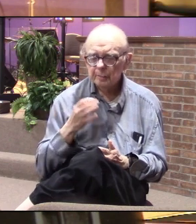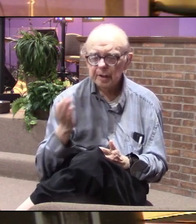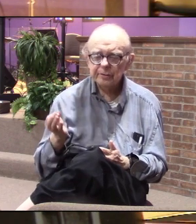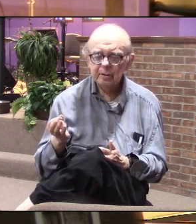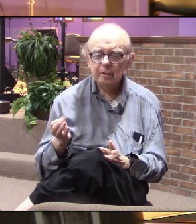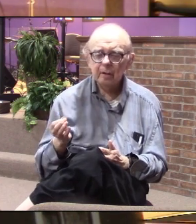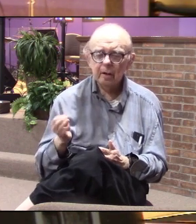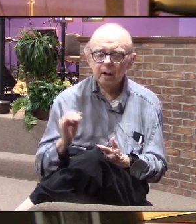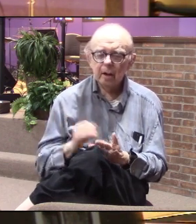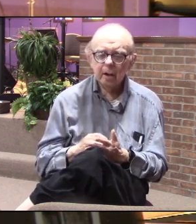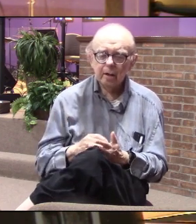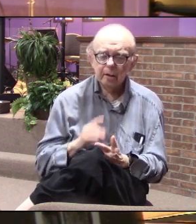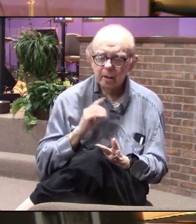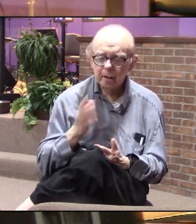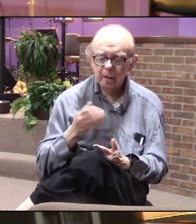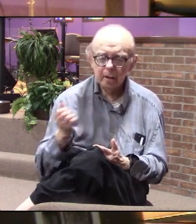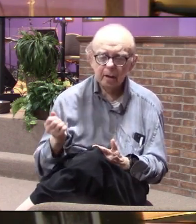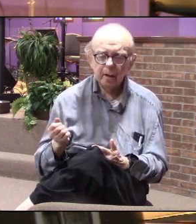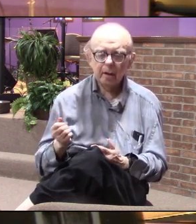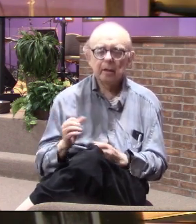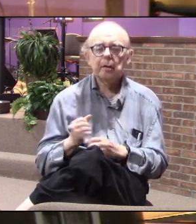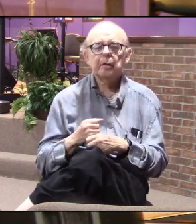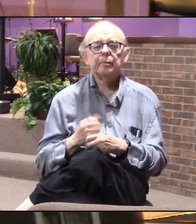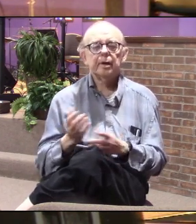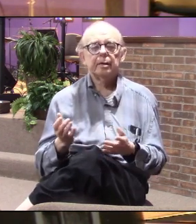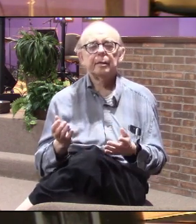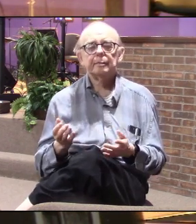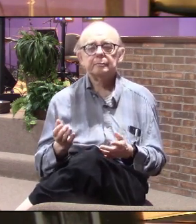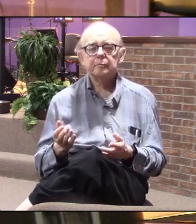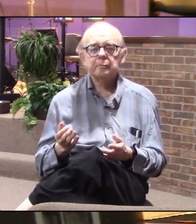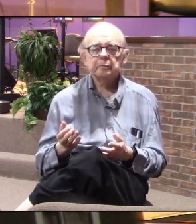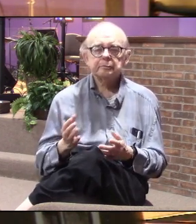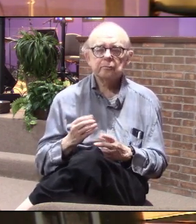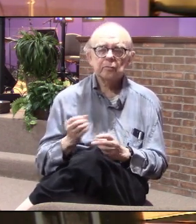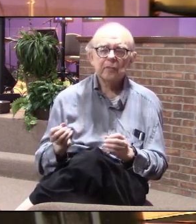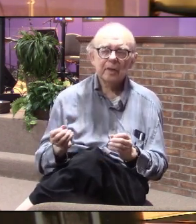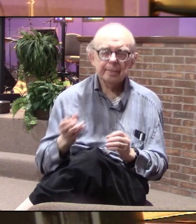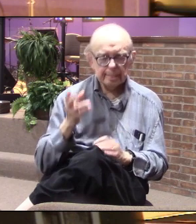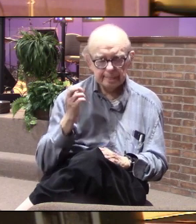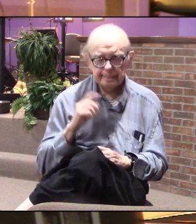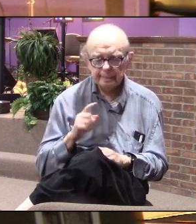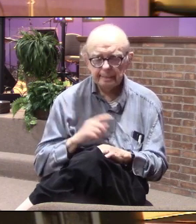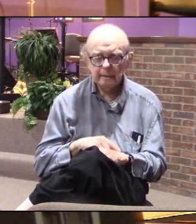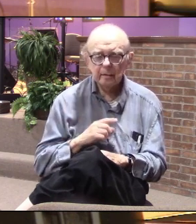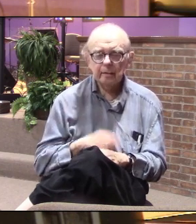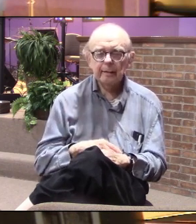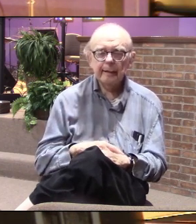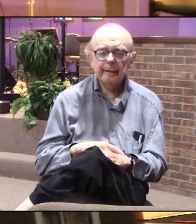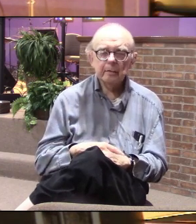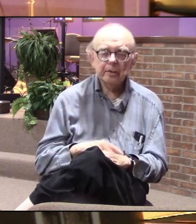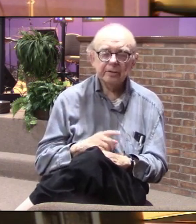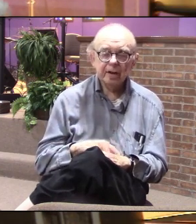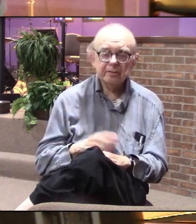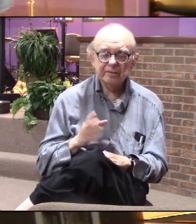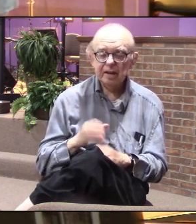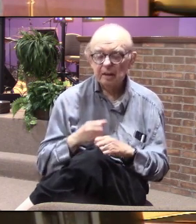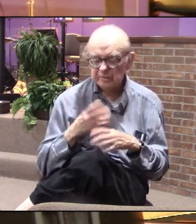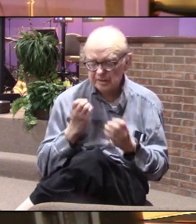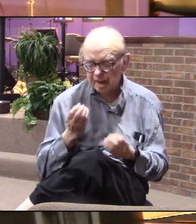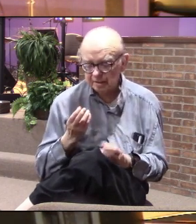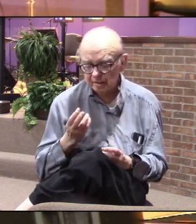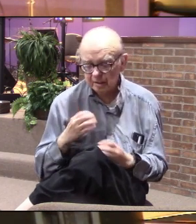best. This is very best creation. And Satan at that point, he's getting upset